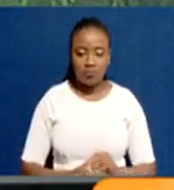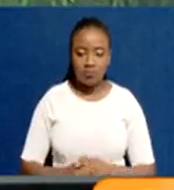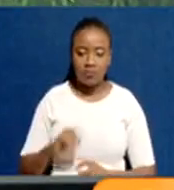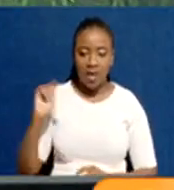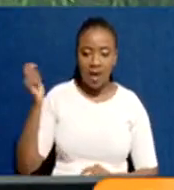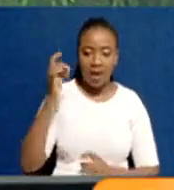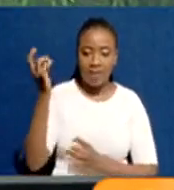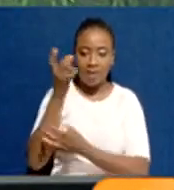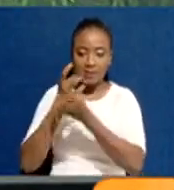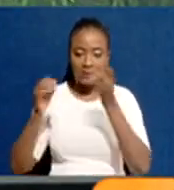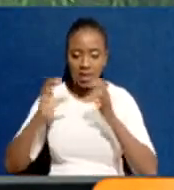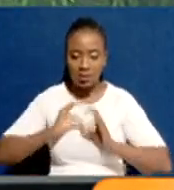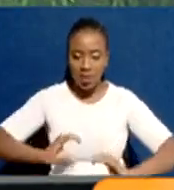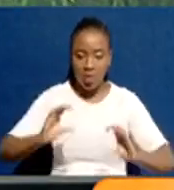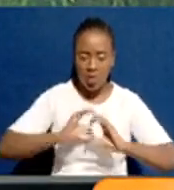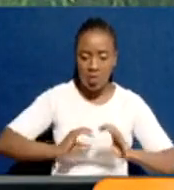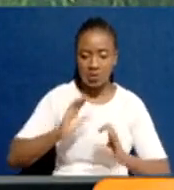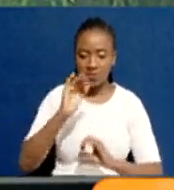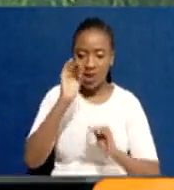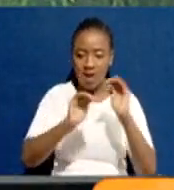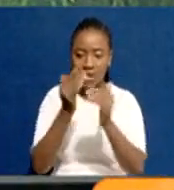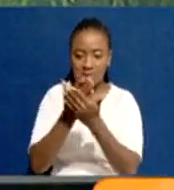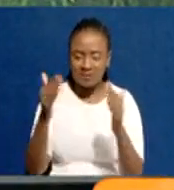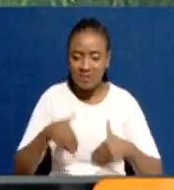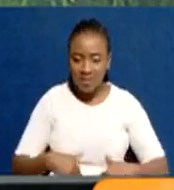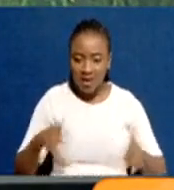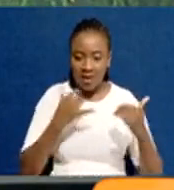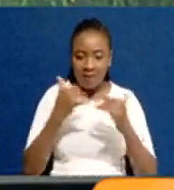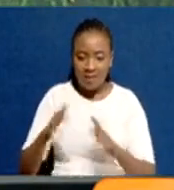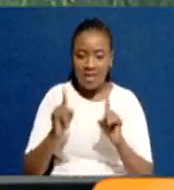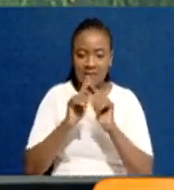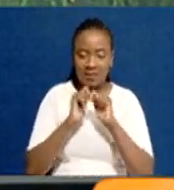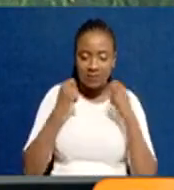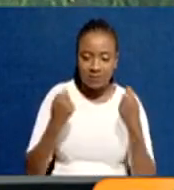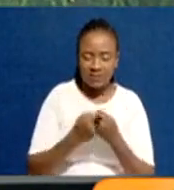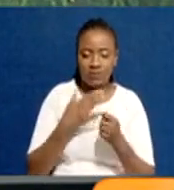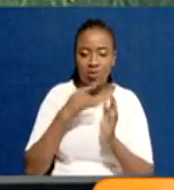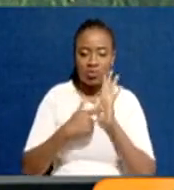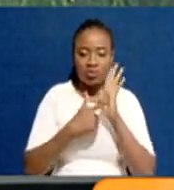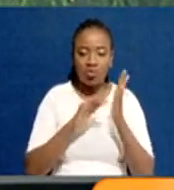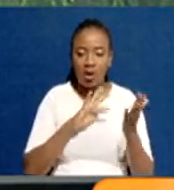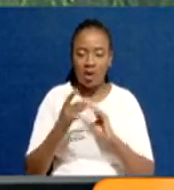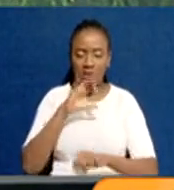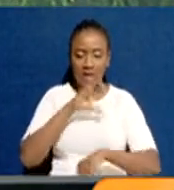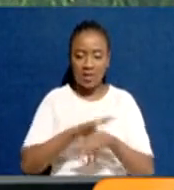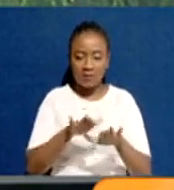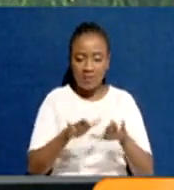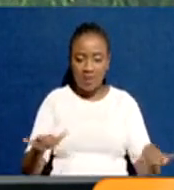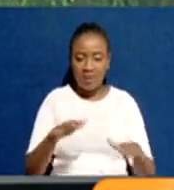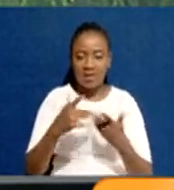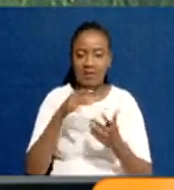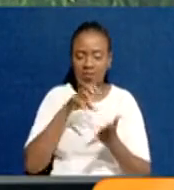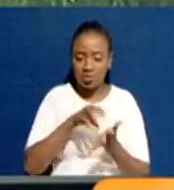Harambee Stars coach Engin Firat has called on the young players in the team to show what they can do to earn a permanent slot in the national team for